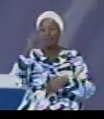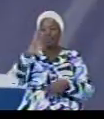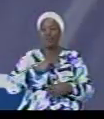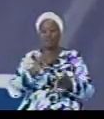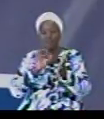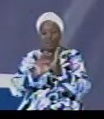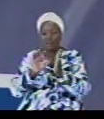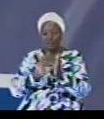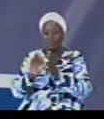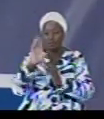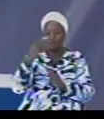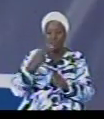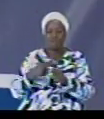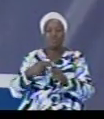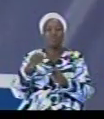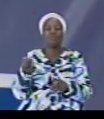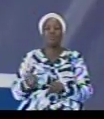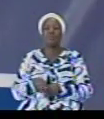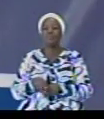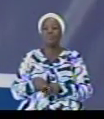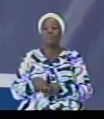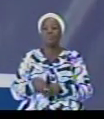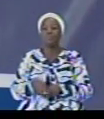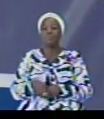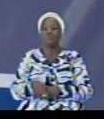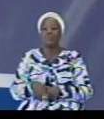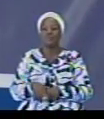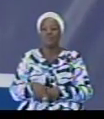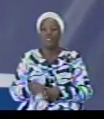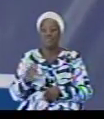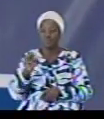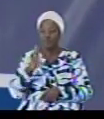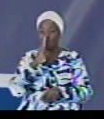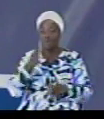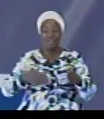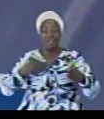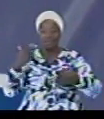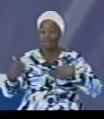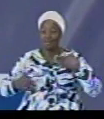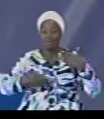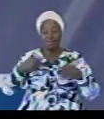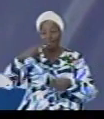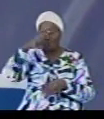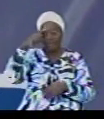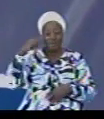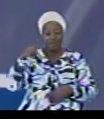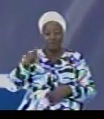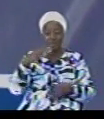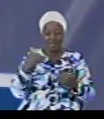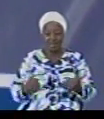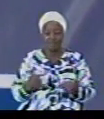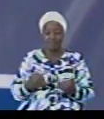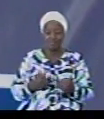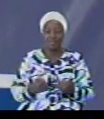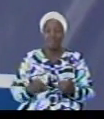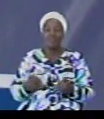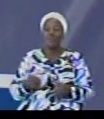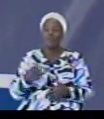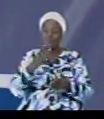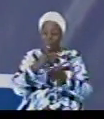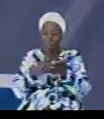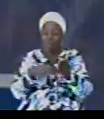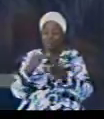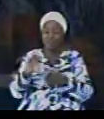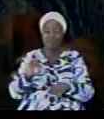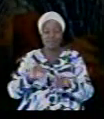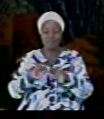Write down your names very quickly, joyfully, because you have become part of the member of the family of